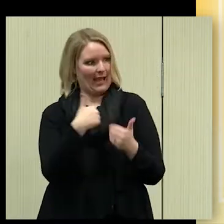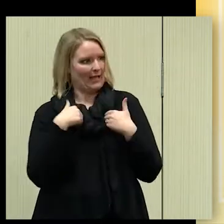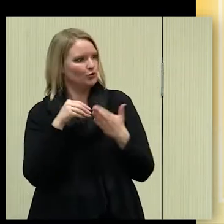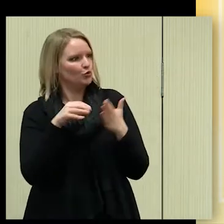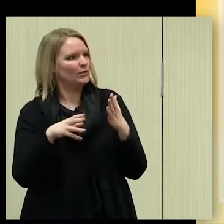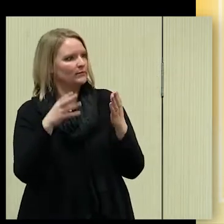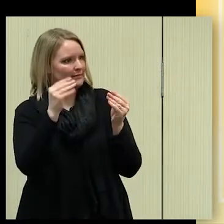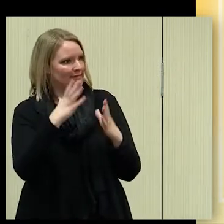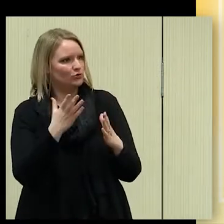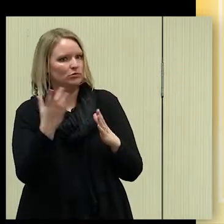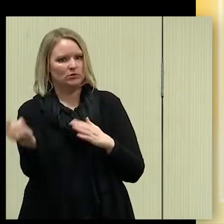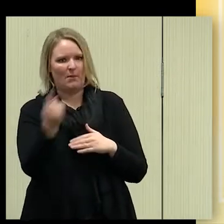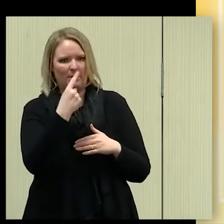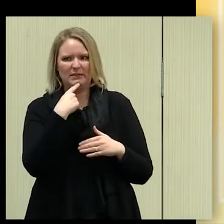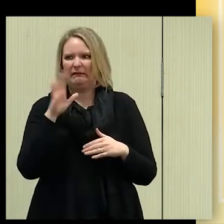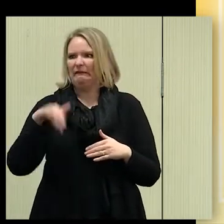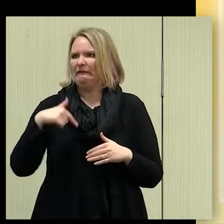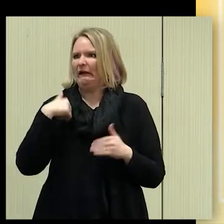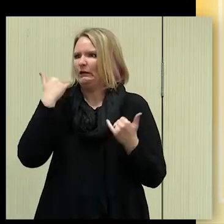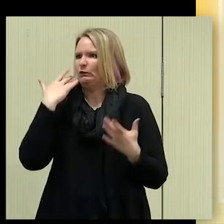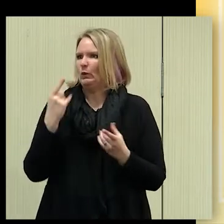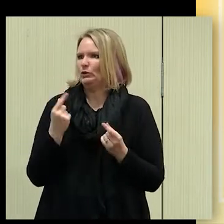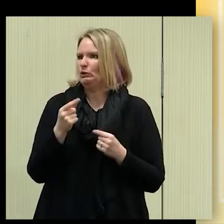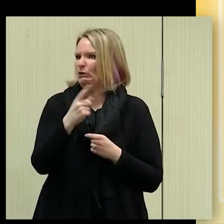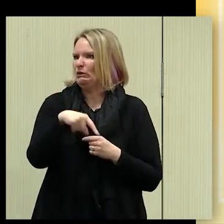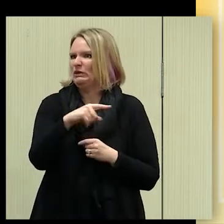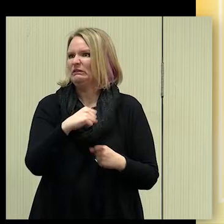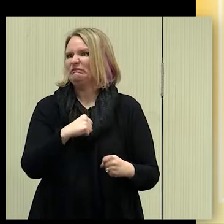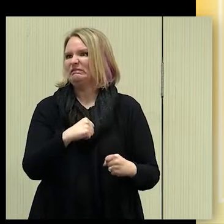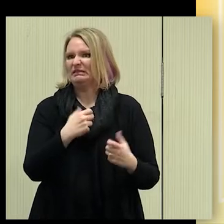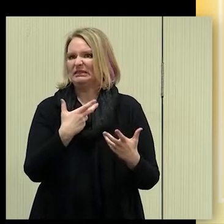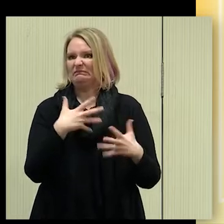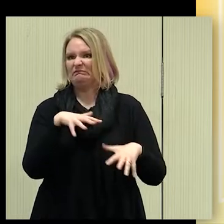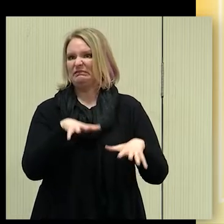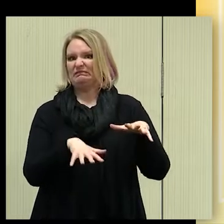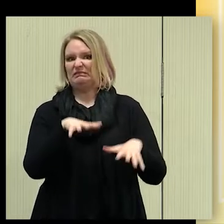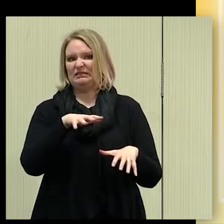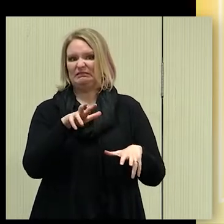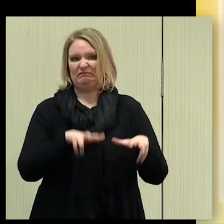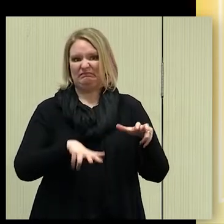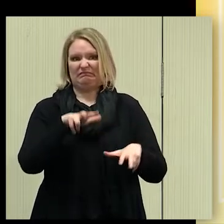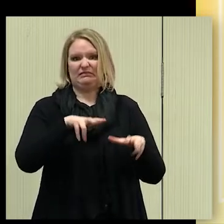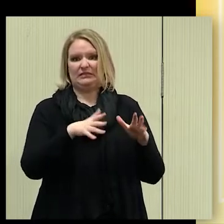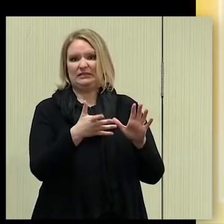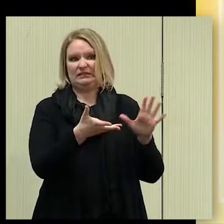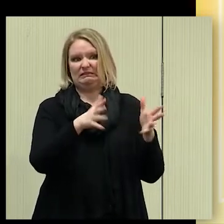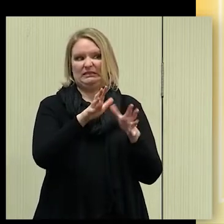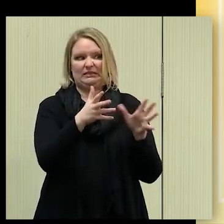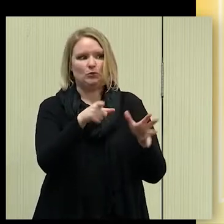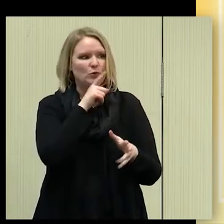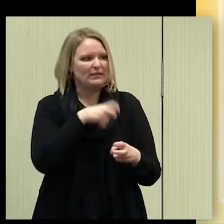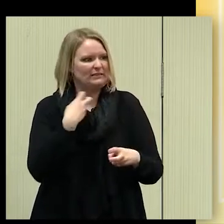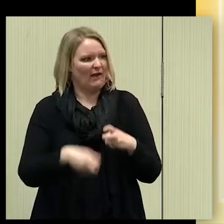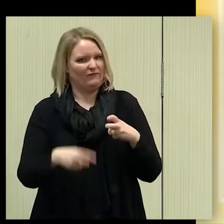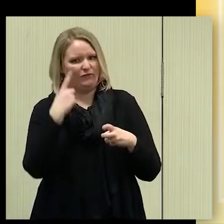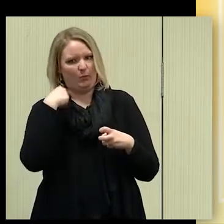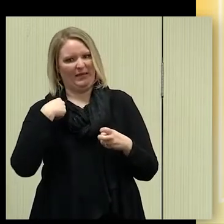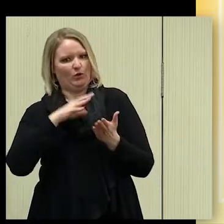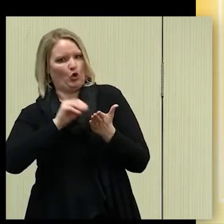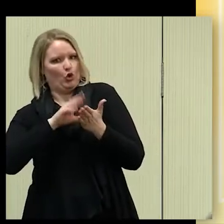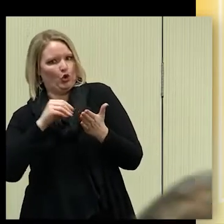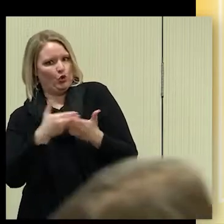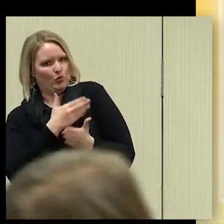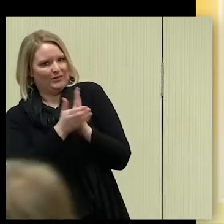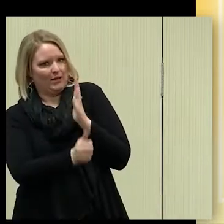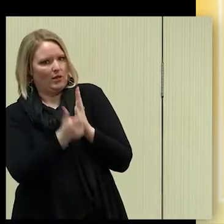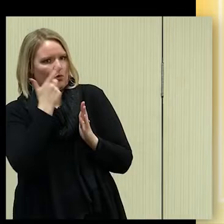us and go, oh my gosh, I don't know what to do. There's so much tension in that room that it's really hard for them to learn any new skills because